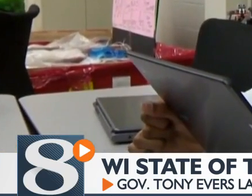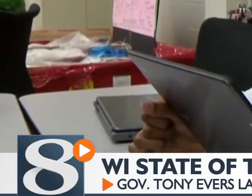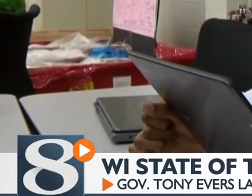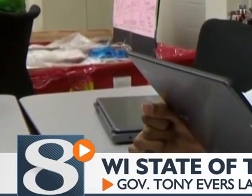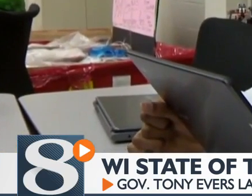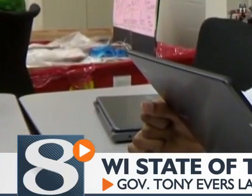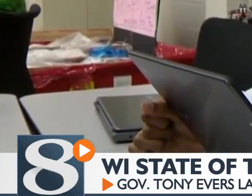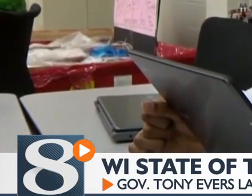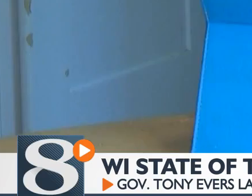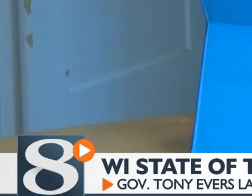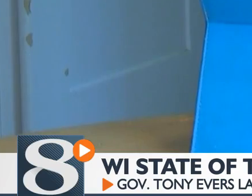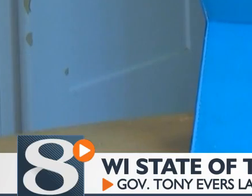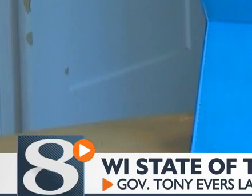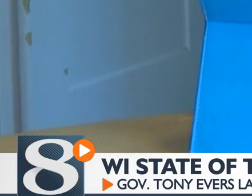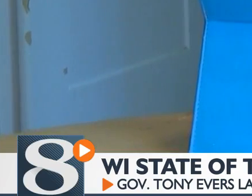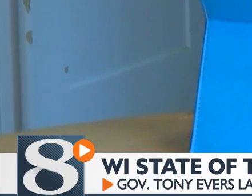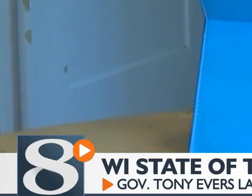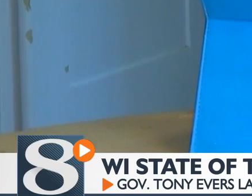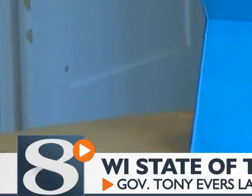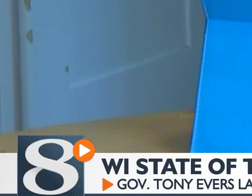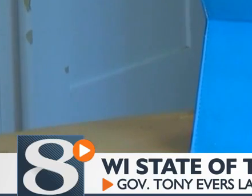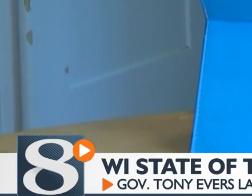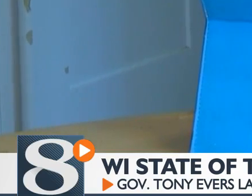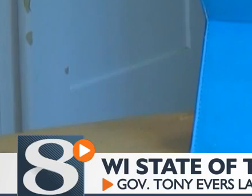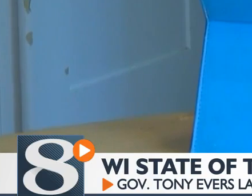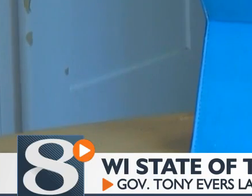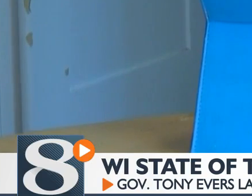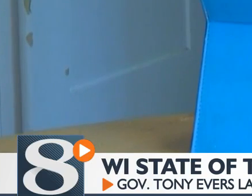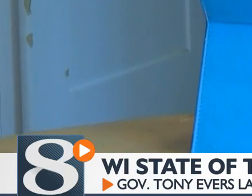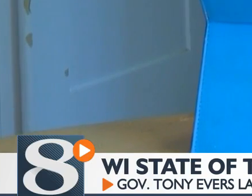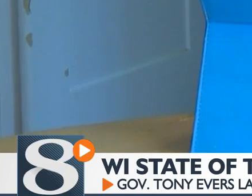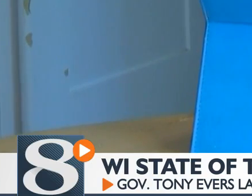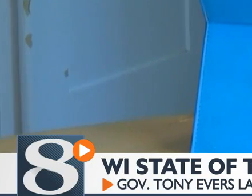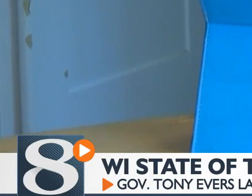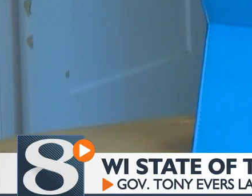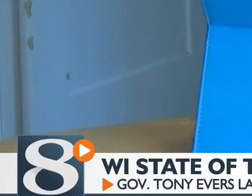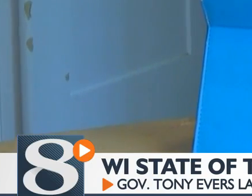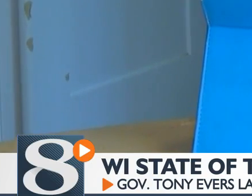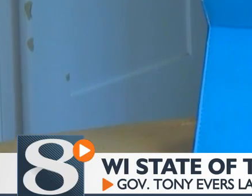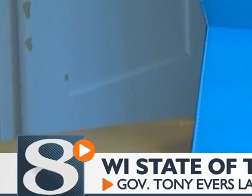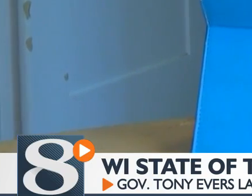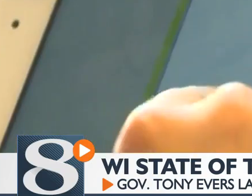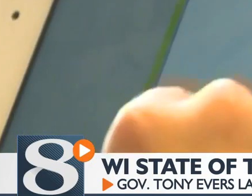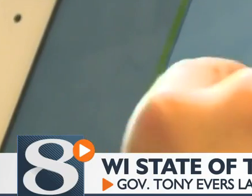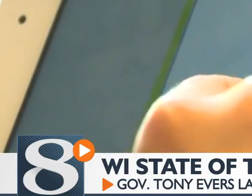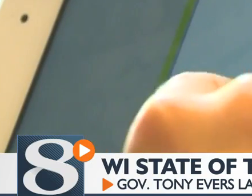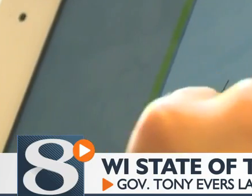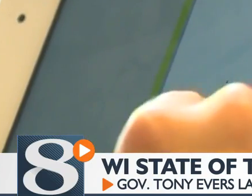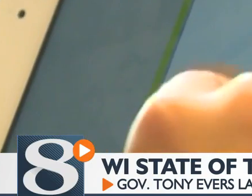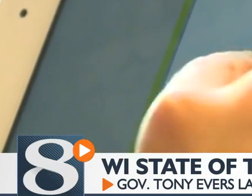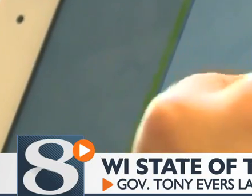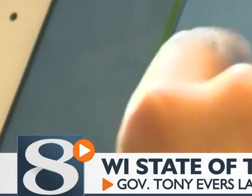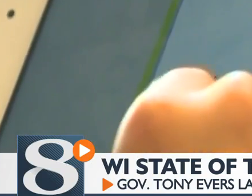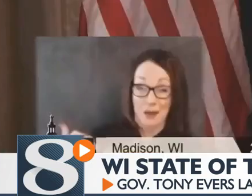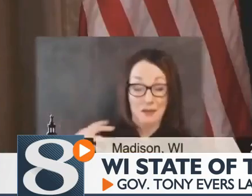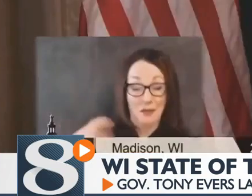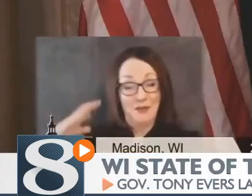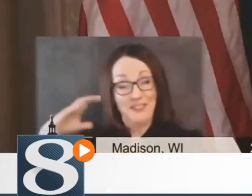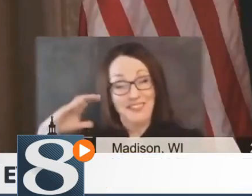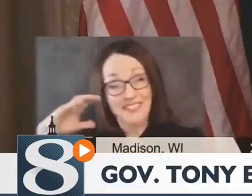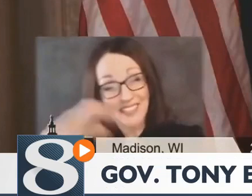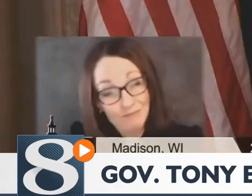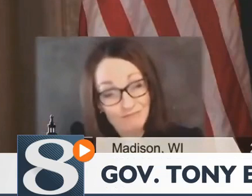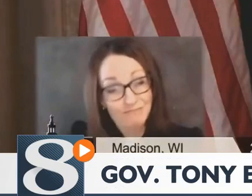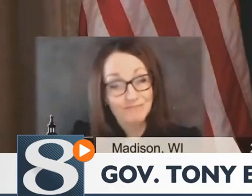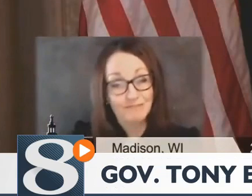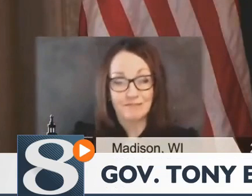problem areas that the pandemic uncovered last year. During his speech, Evers declared 2021 as the year of broadband. This pandemic